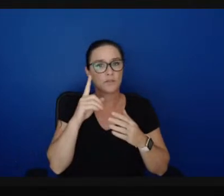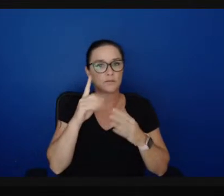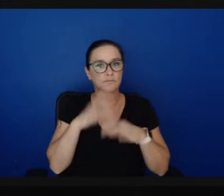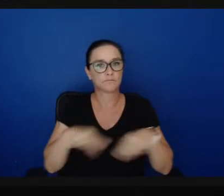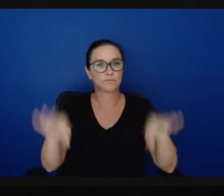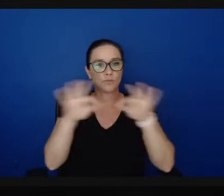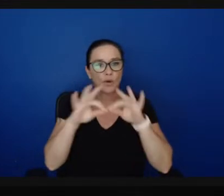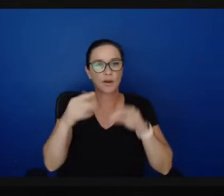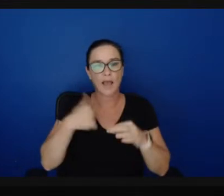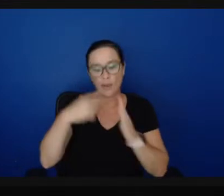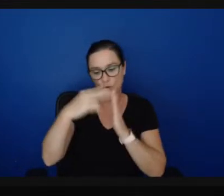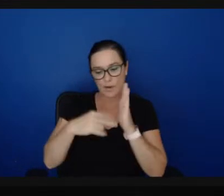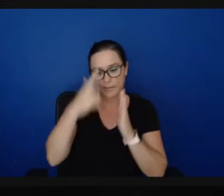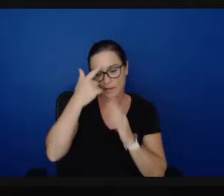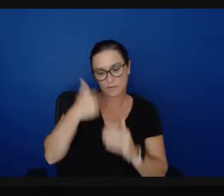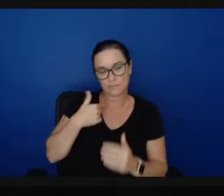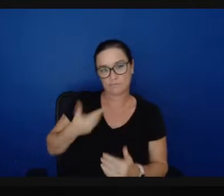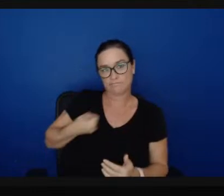I am a parent,